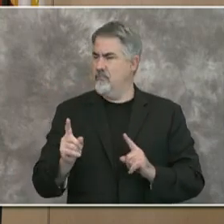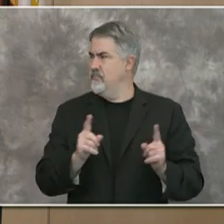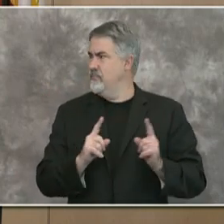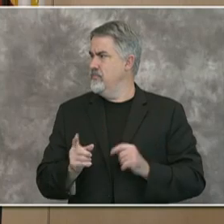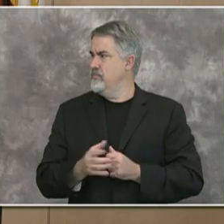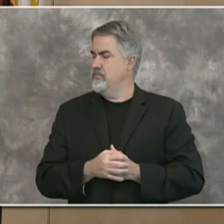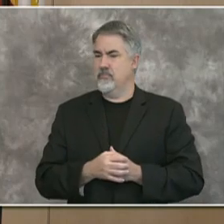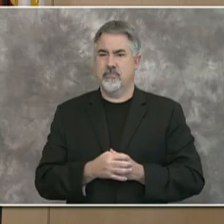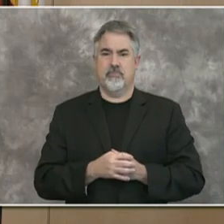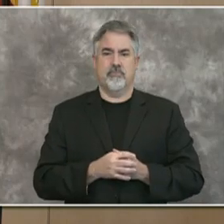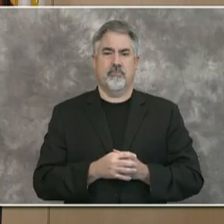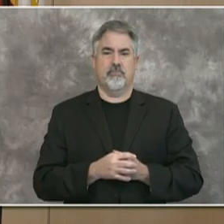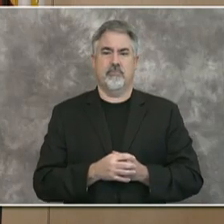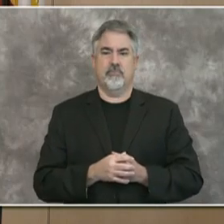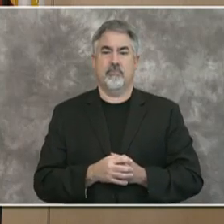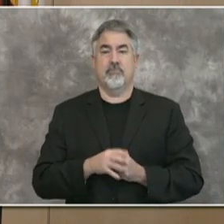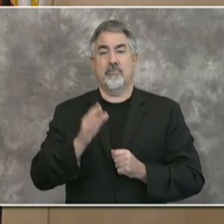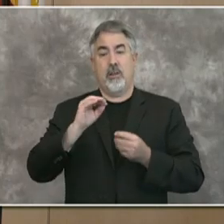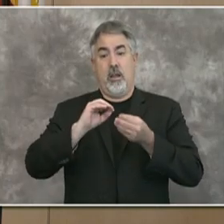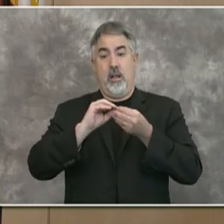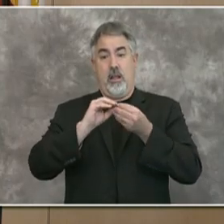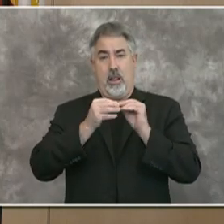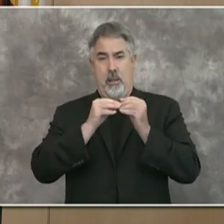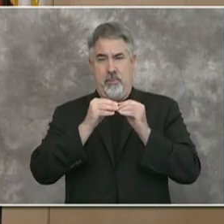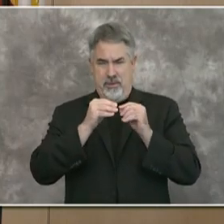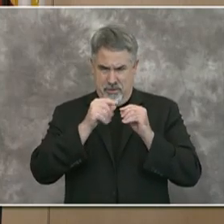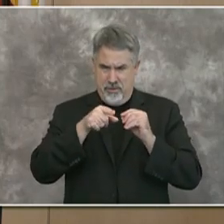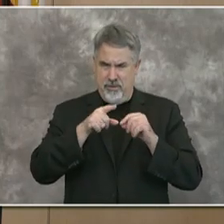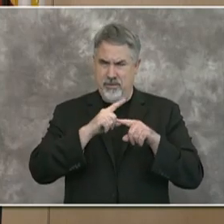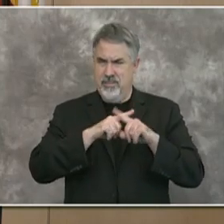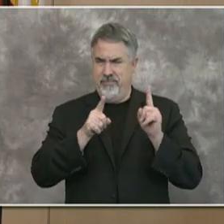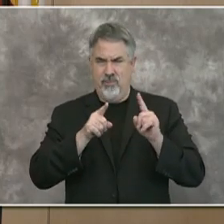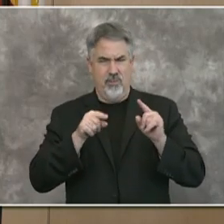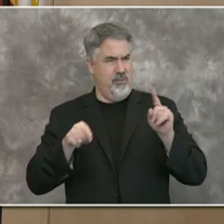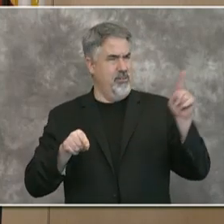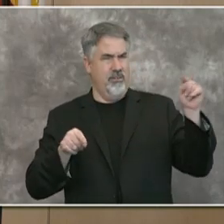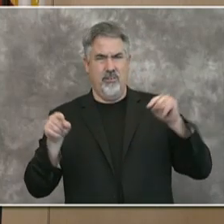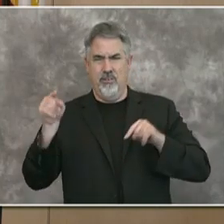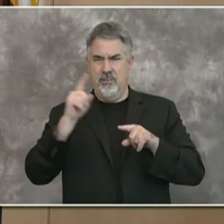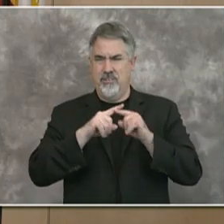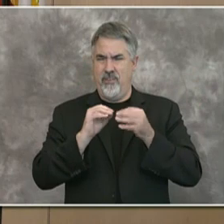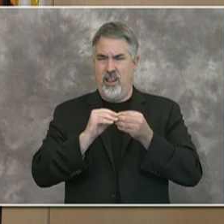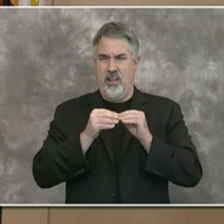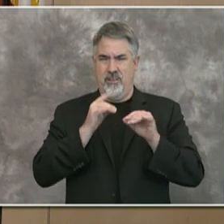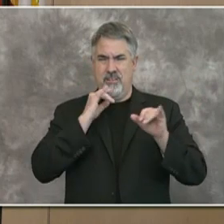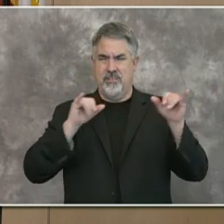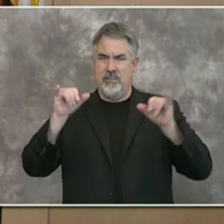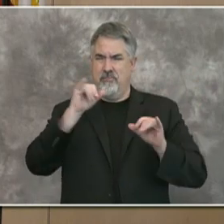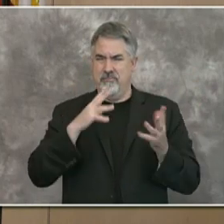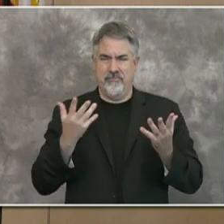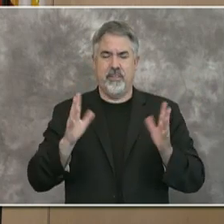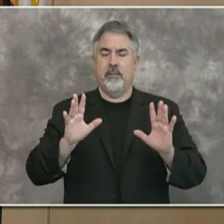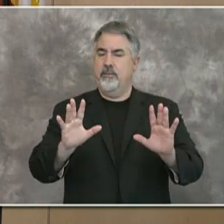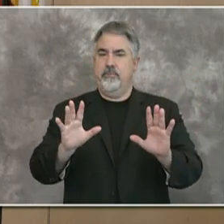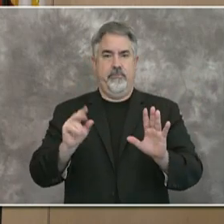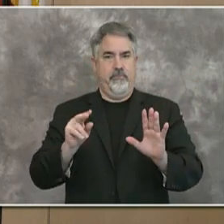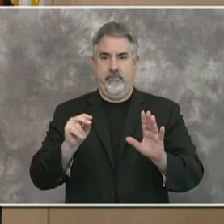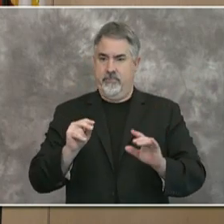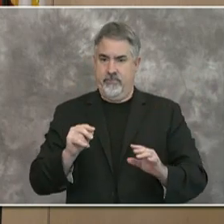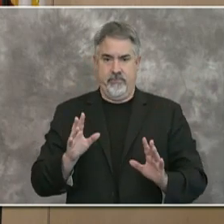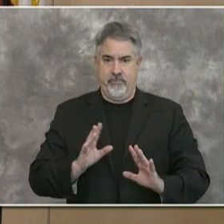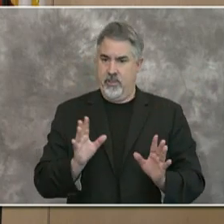cases, numbers might be different in one region than the other, but no. A simple no to that